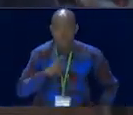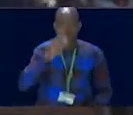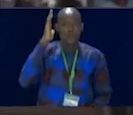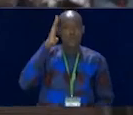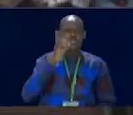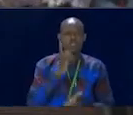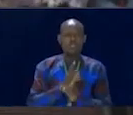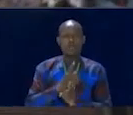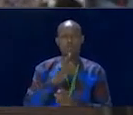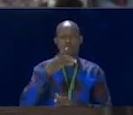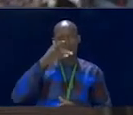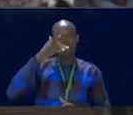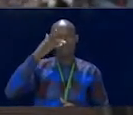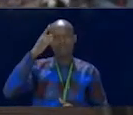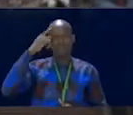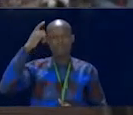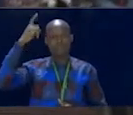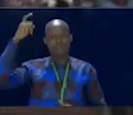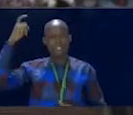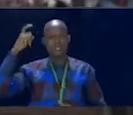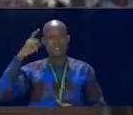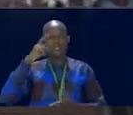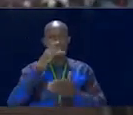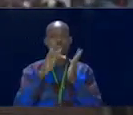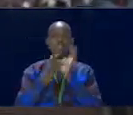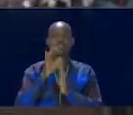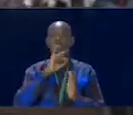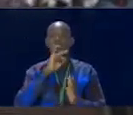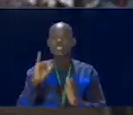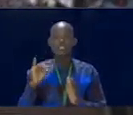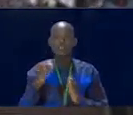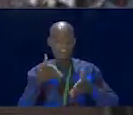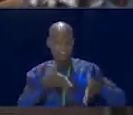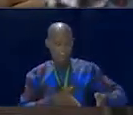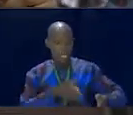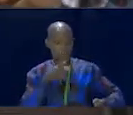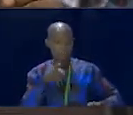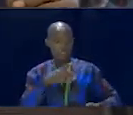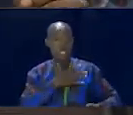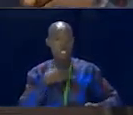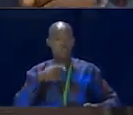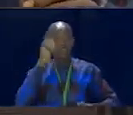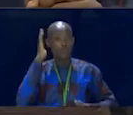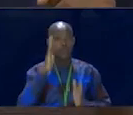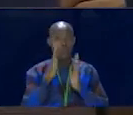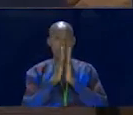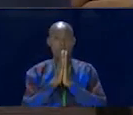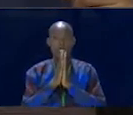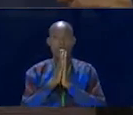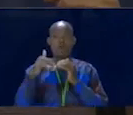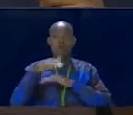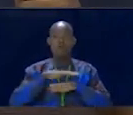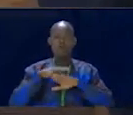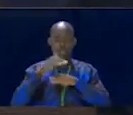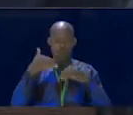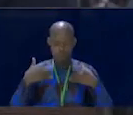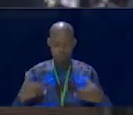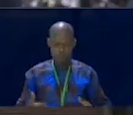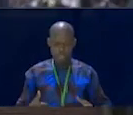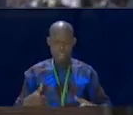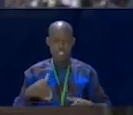you. And you are going to pray. You are going to decree over your body. You are going to decree over